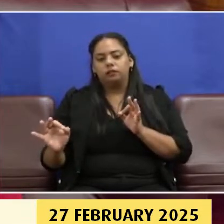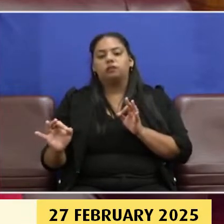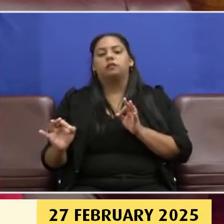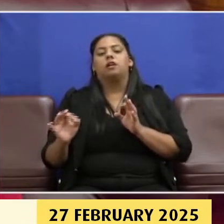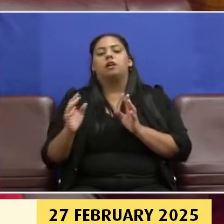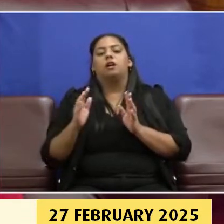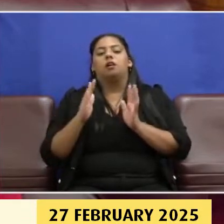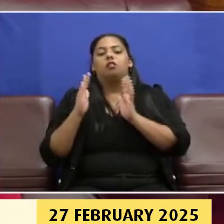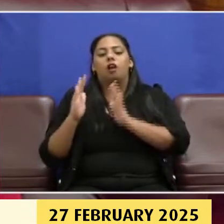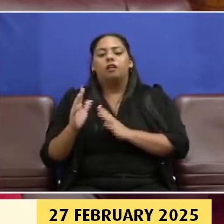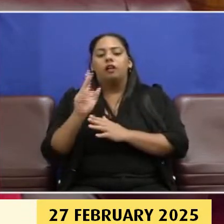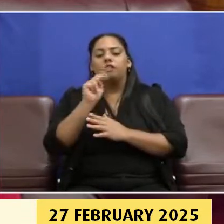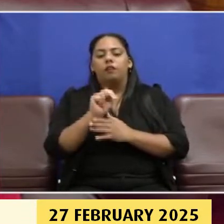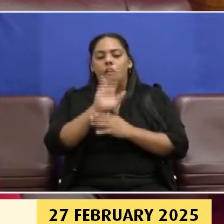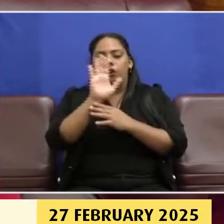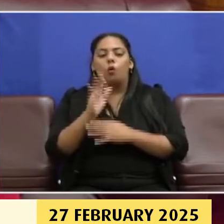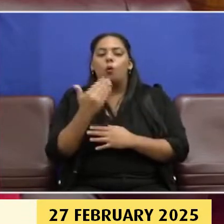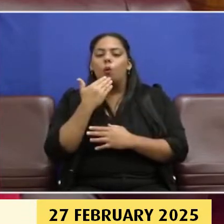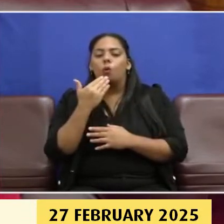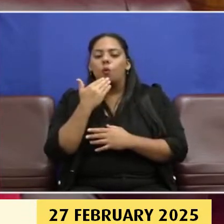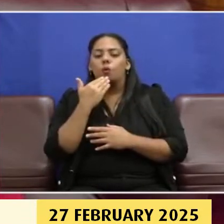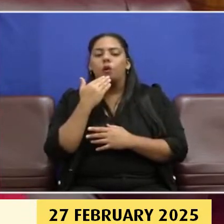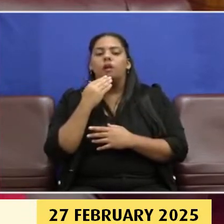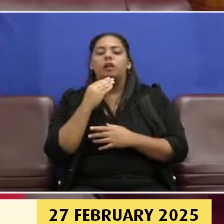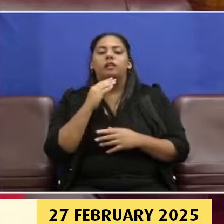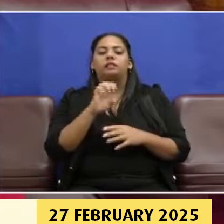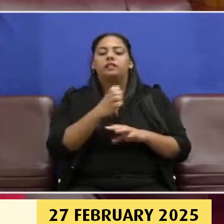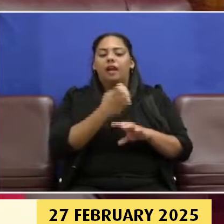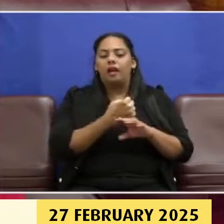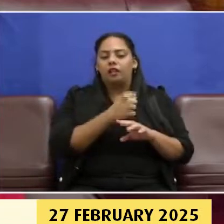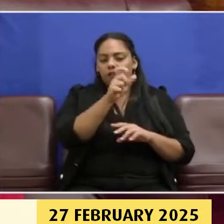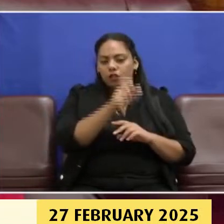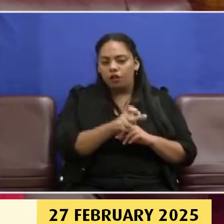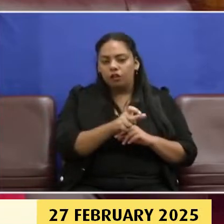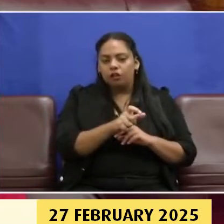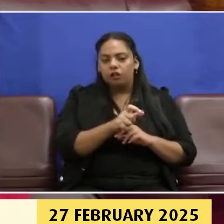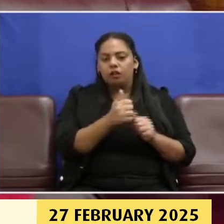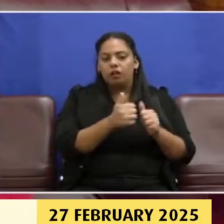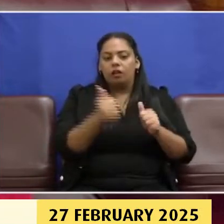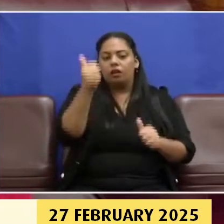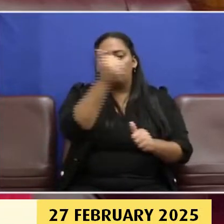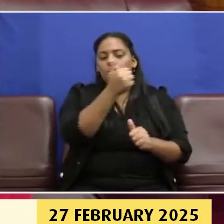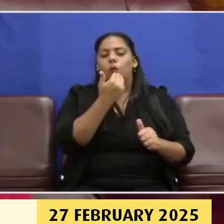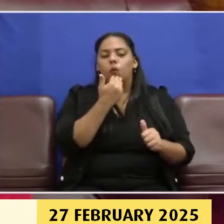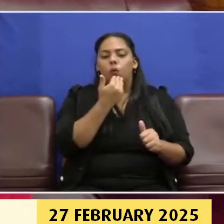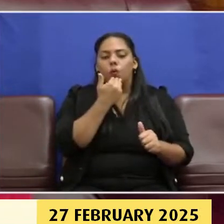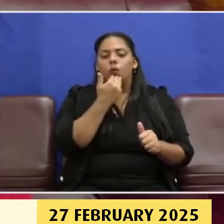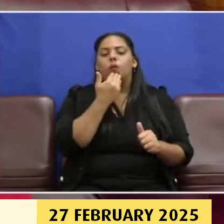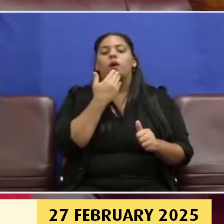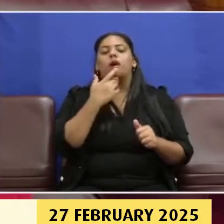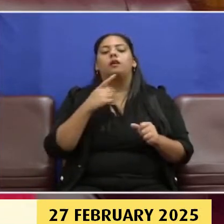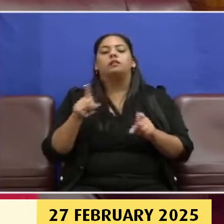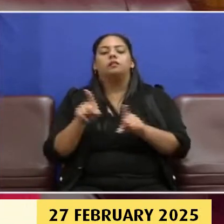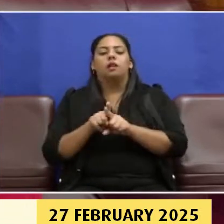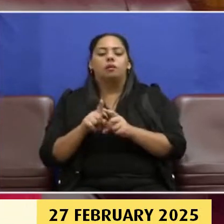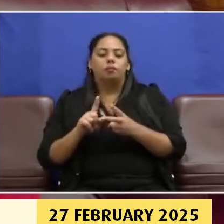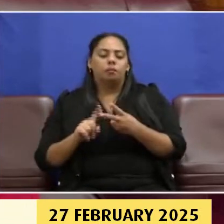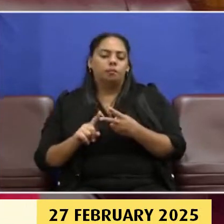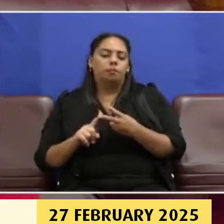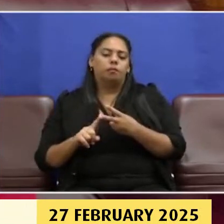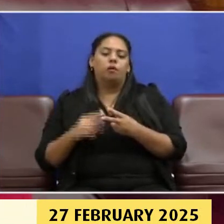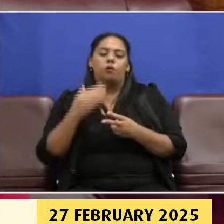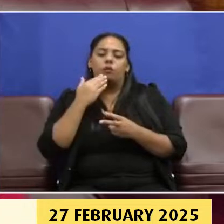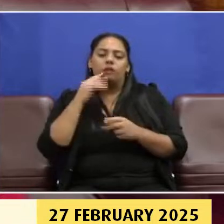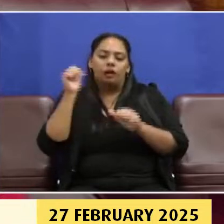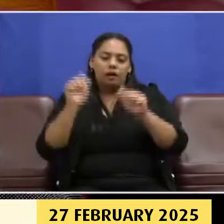NYDA, who is the executive authority, who is the accounting authority, and who is the accounting officer? Thank you, Chair.